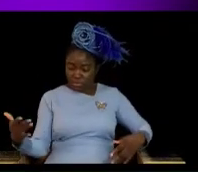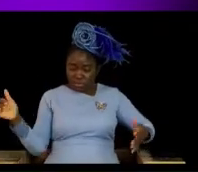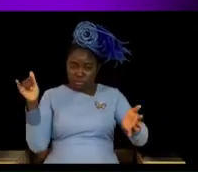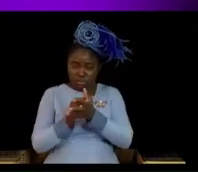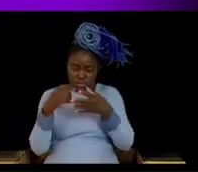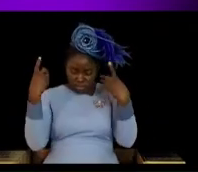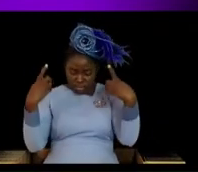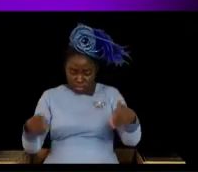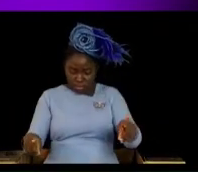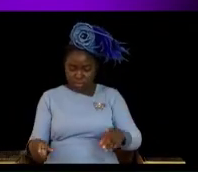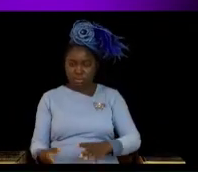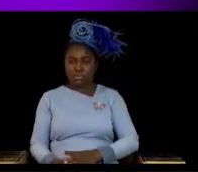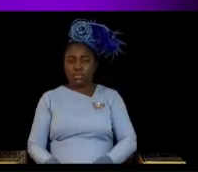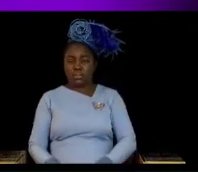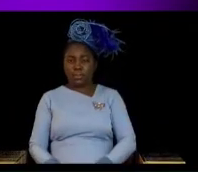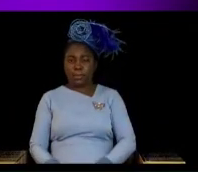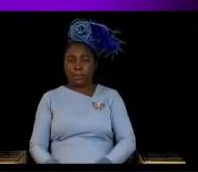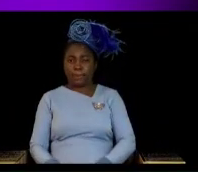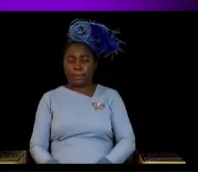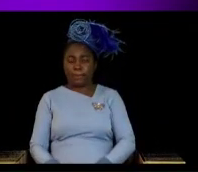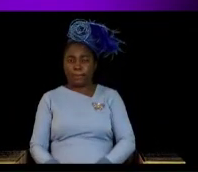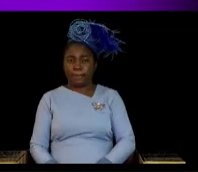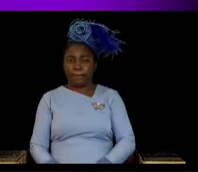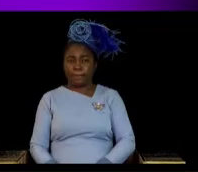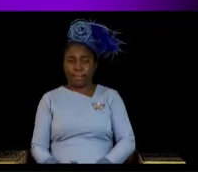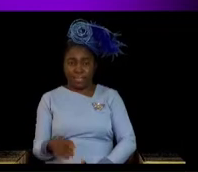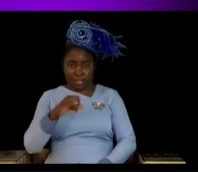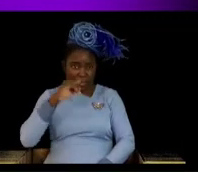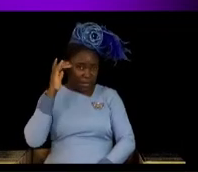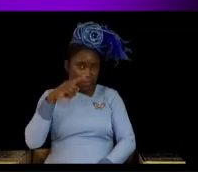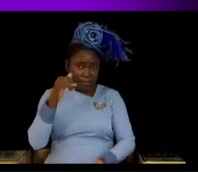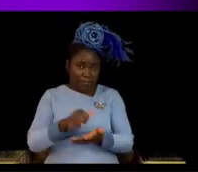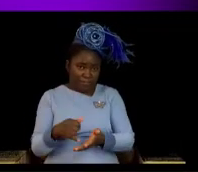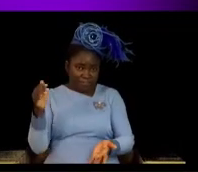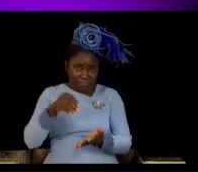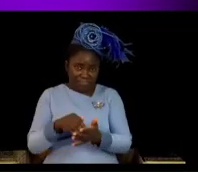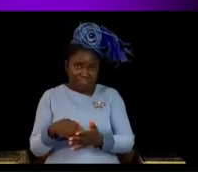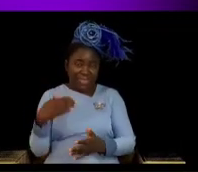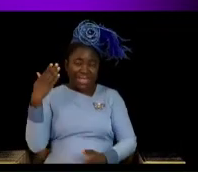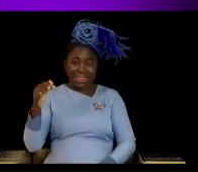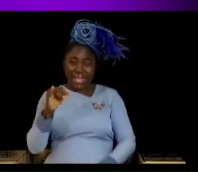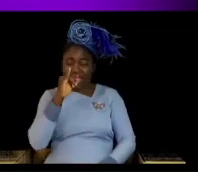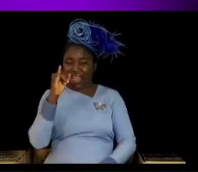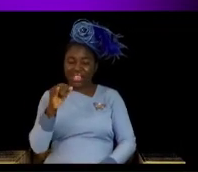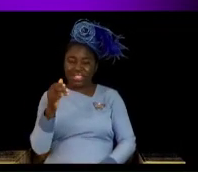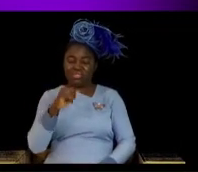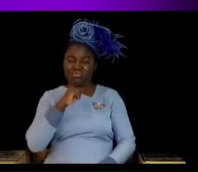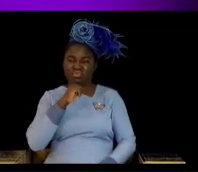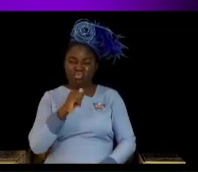world. I say that again. There is an invisible society